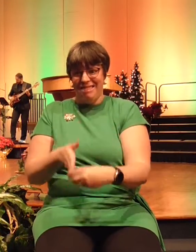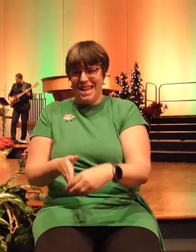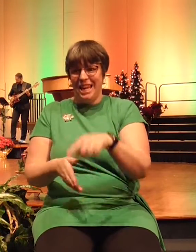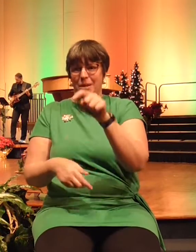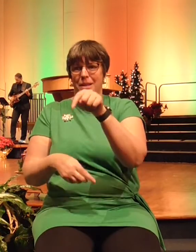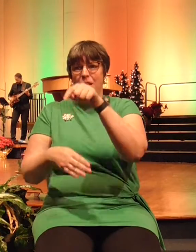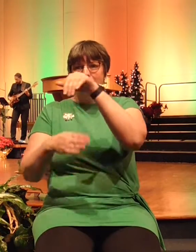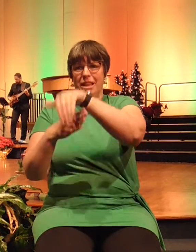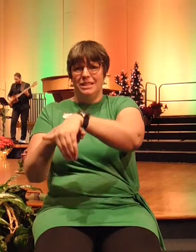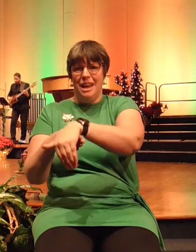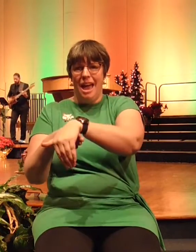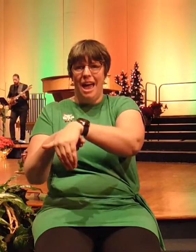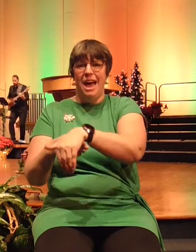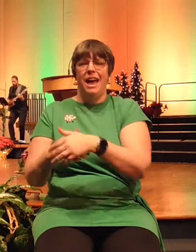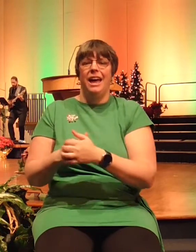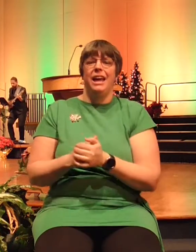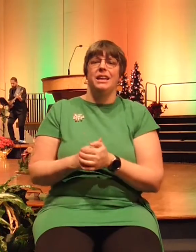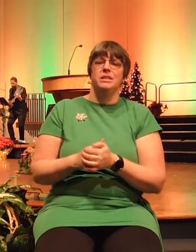night.